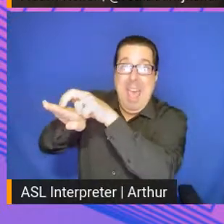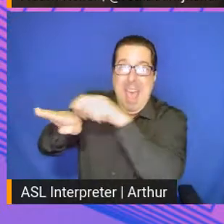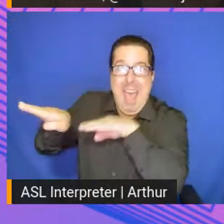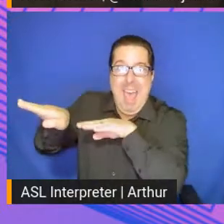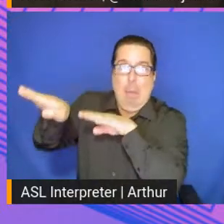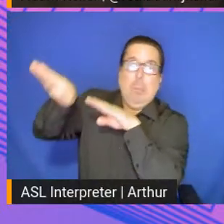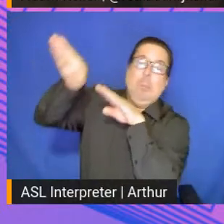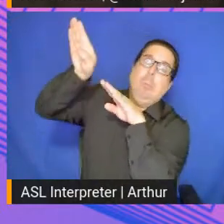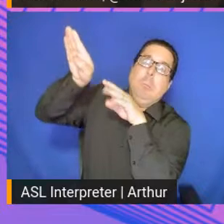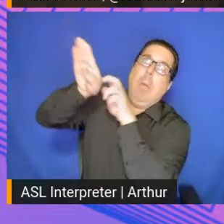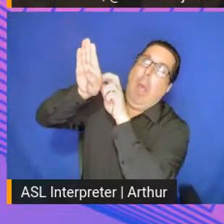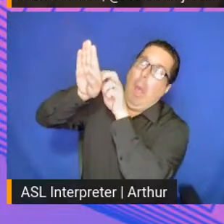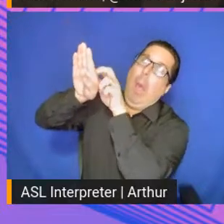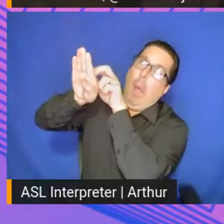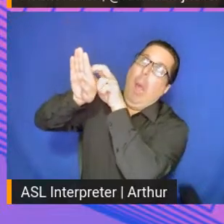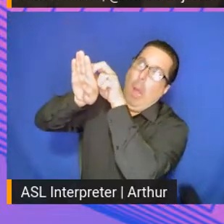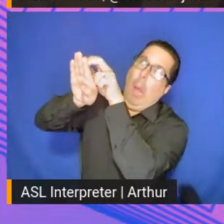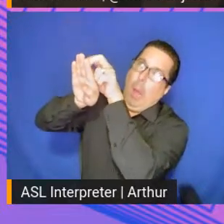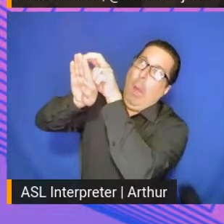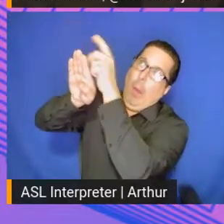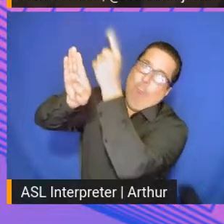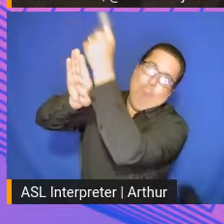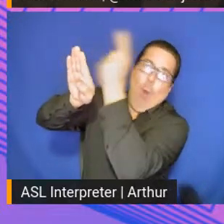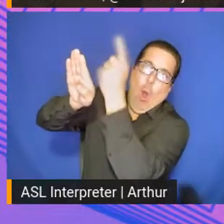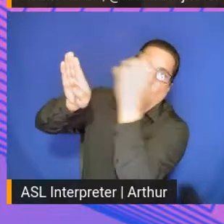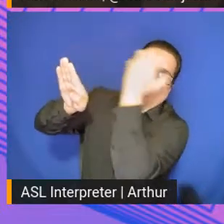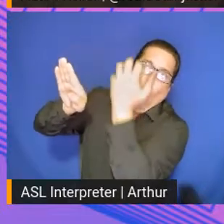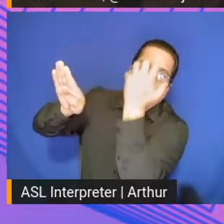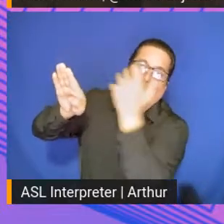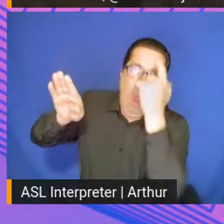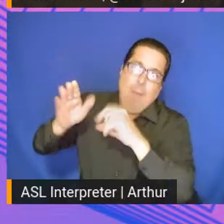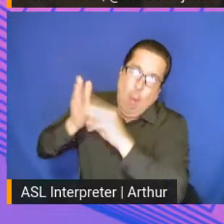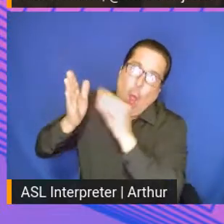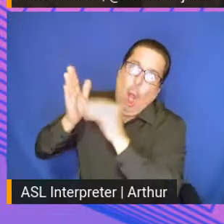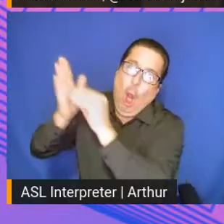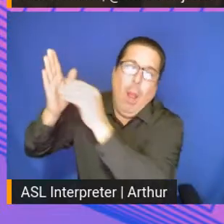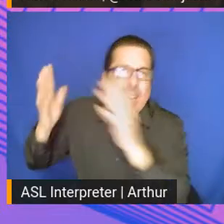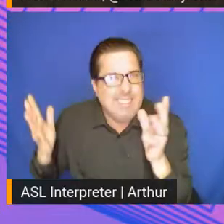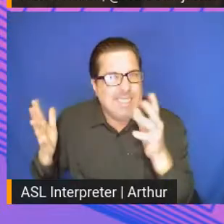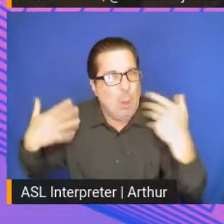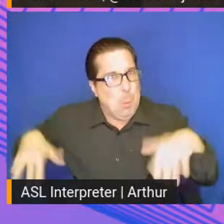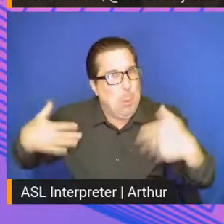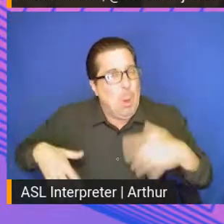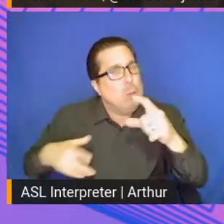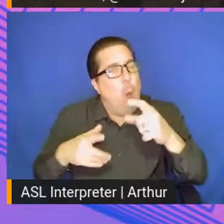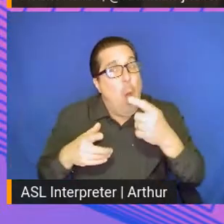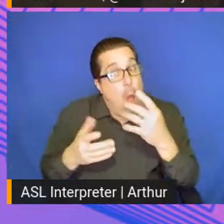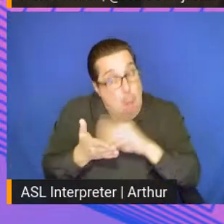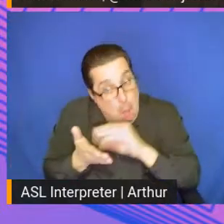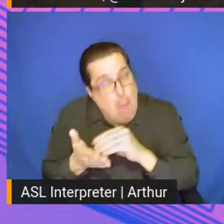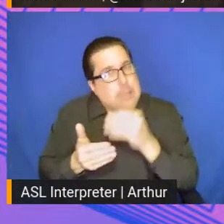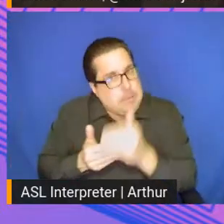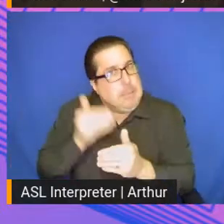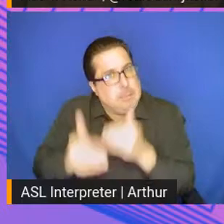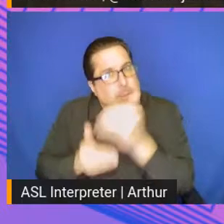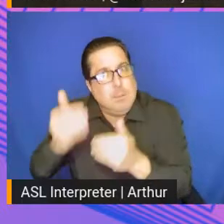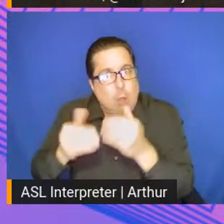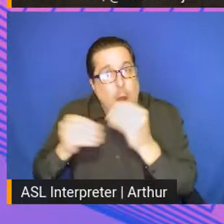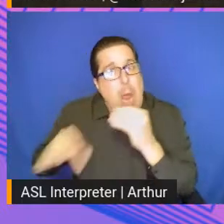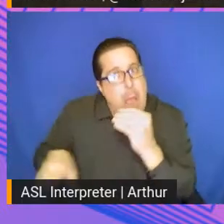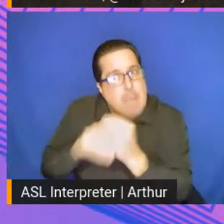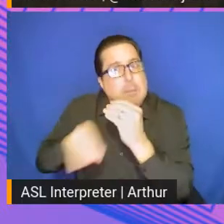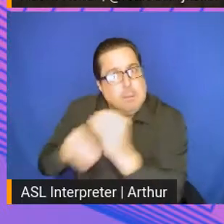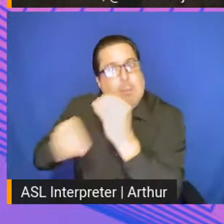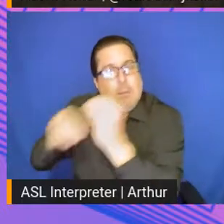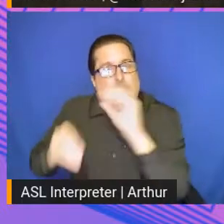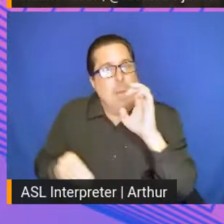And then it does offer an opinionated experience, but you can extend it as needed, as I had mentioned earlier. So you can extend these constructs and